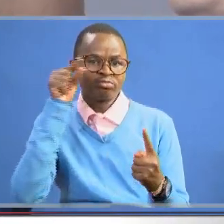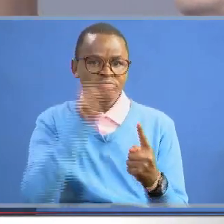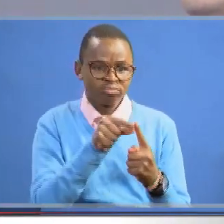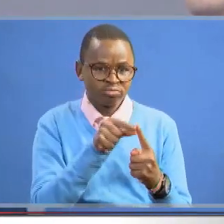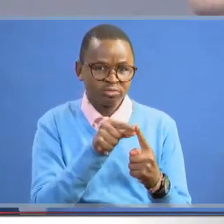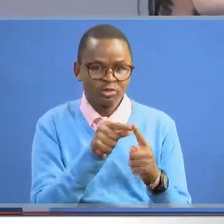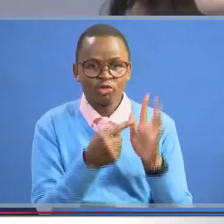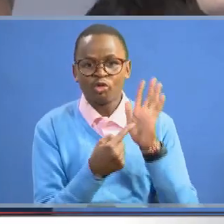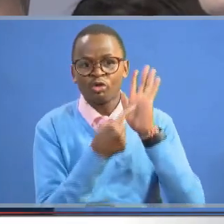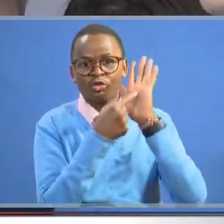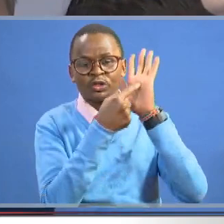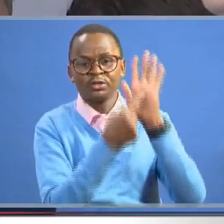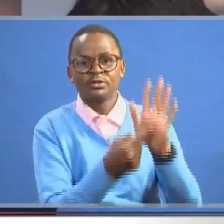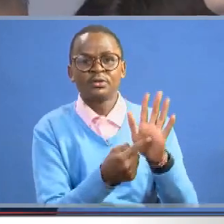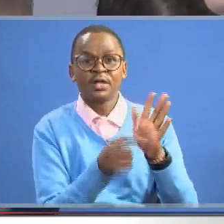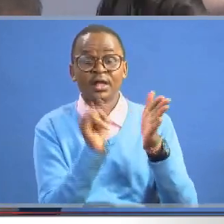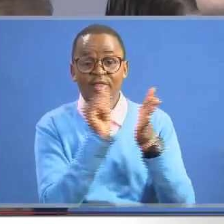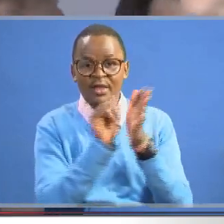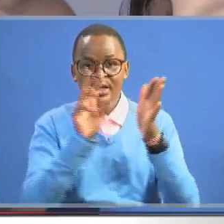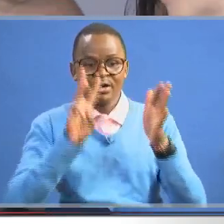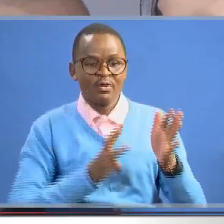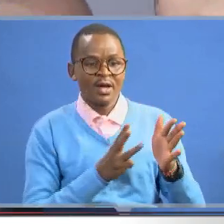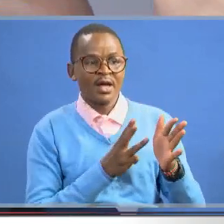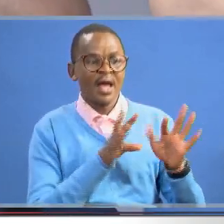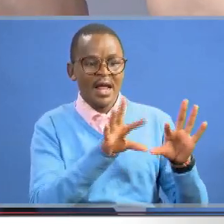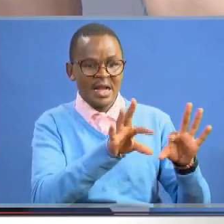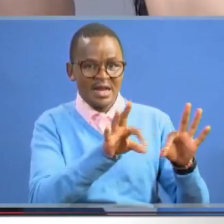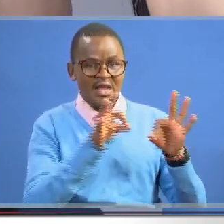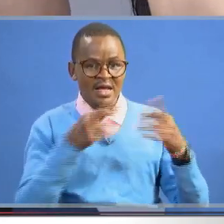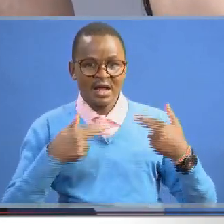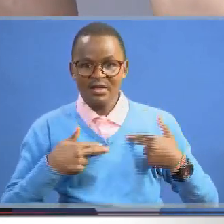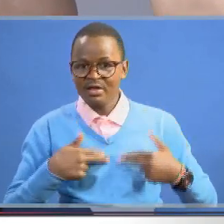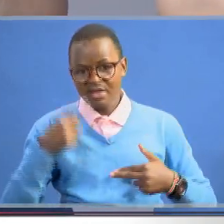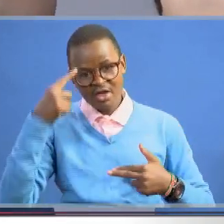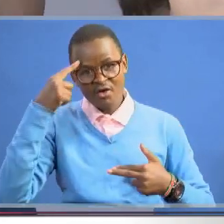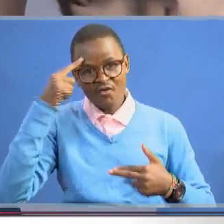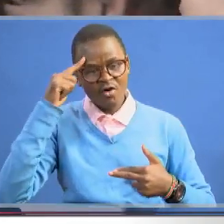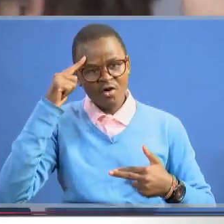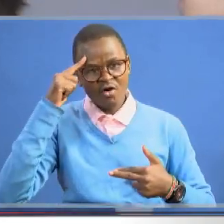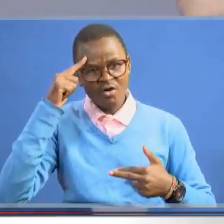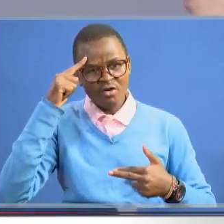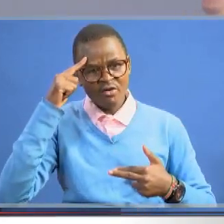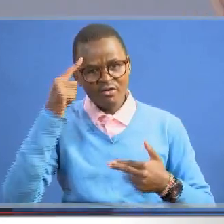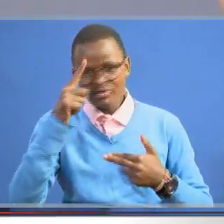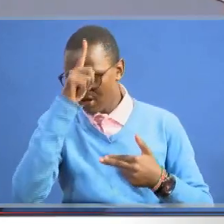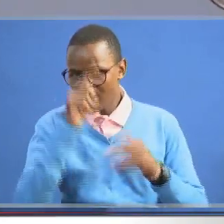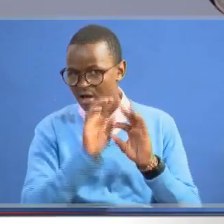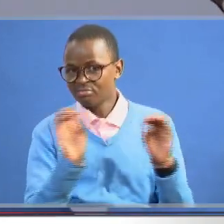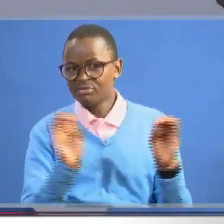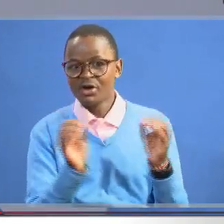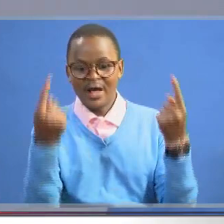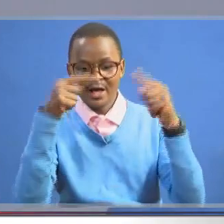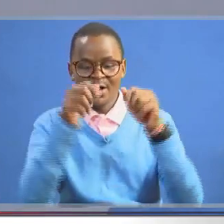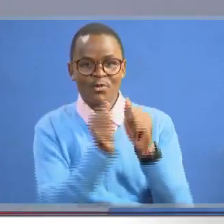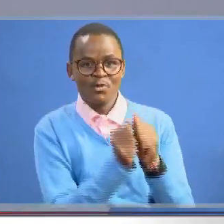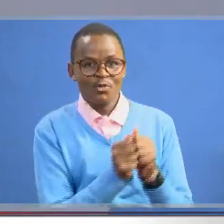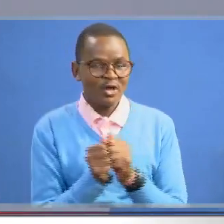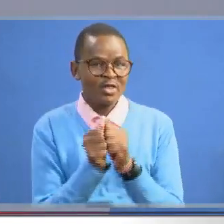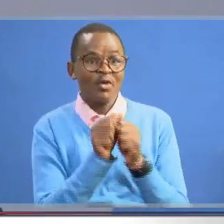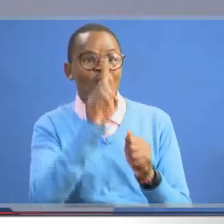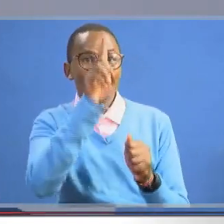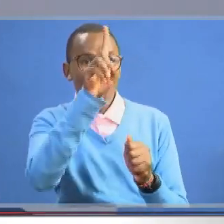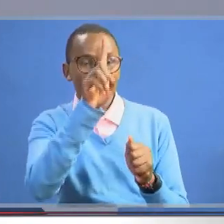to demonstrate that we cannot take health for granted. We have come together with a common